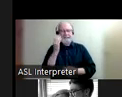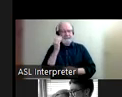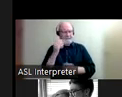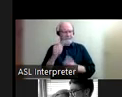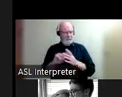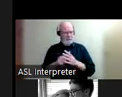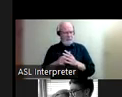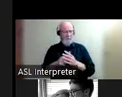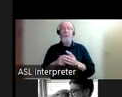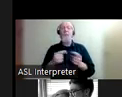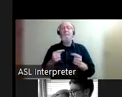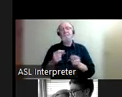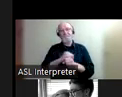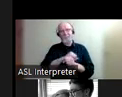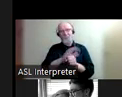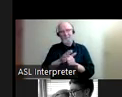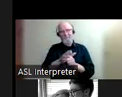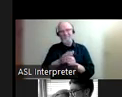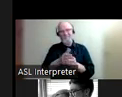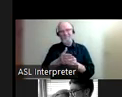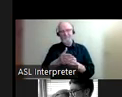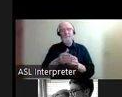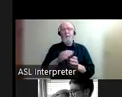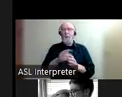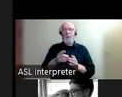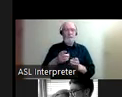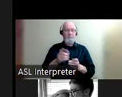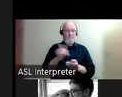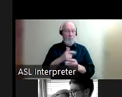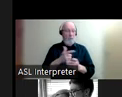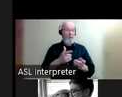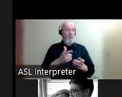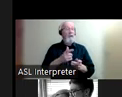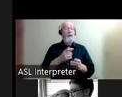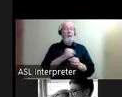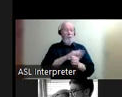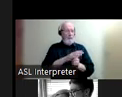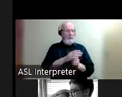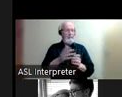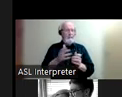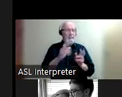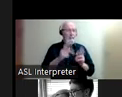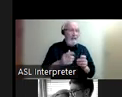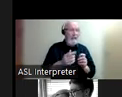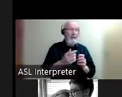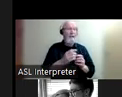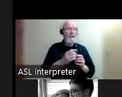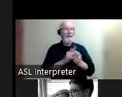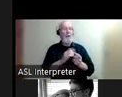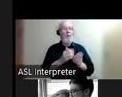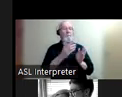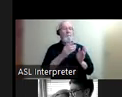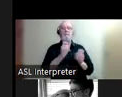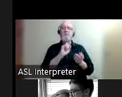by the pandemic when we were all like, we had to like pivot to online, and, you know, we had